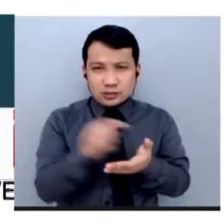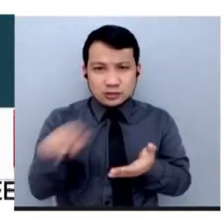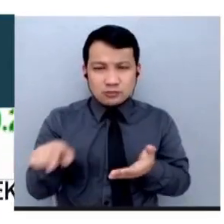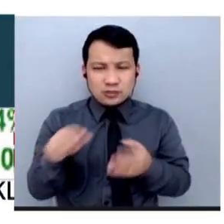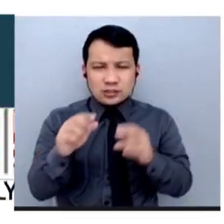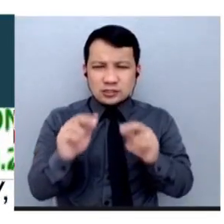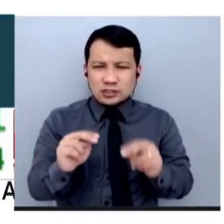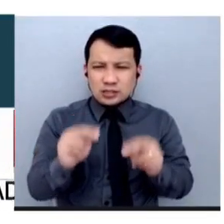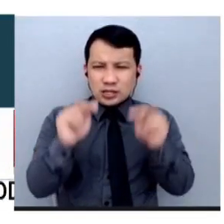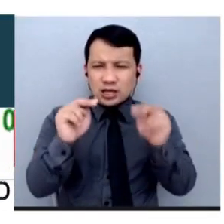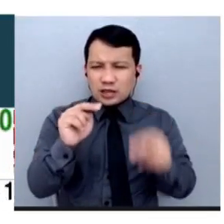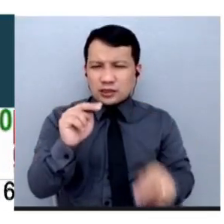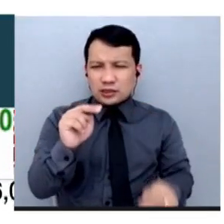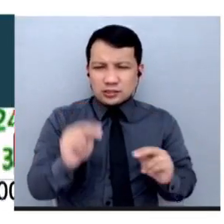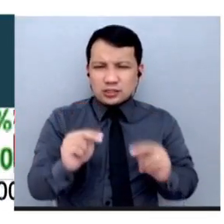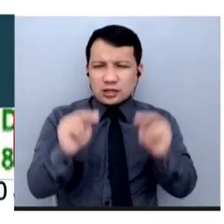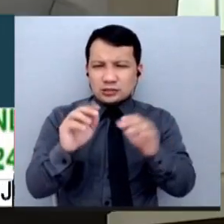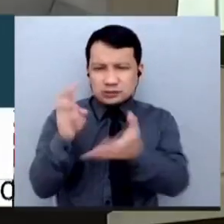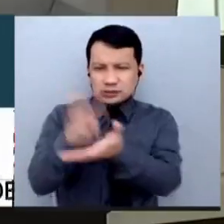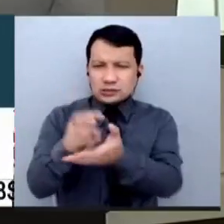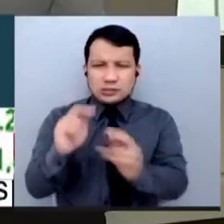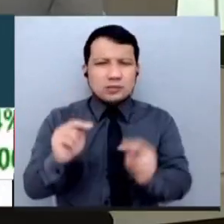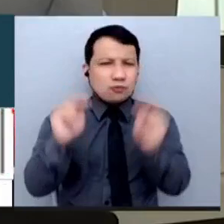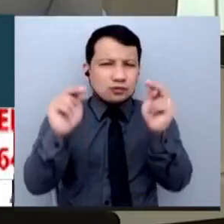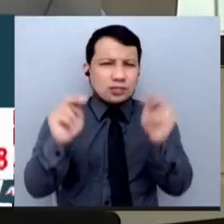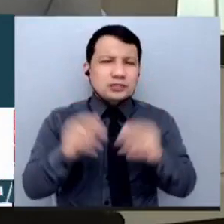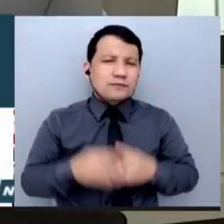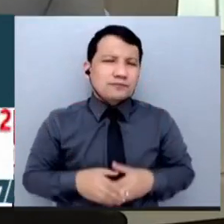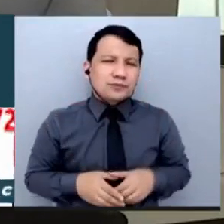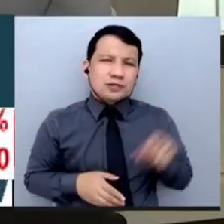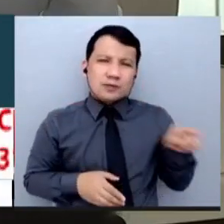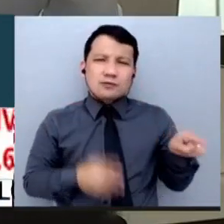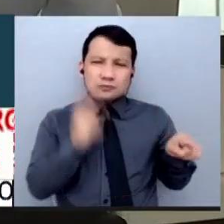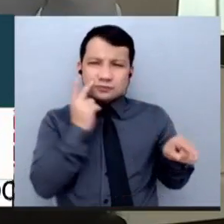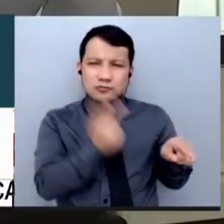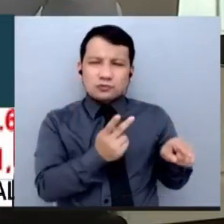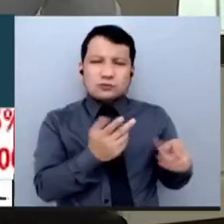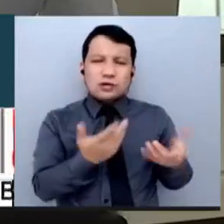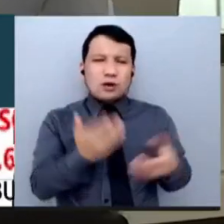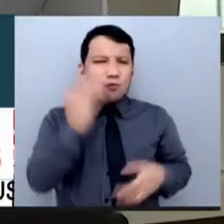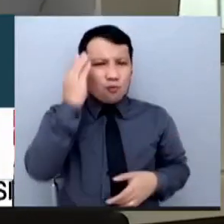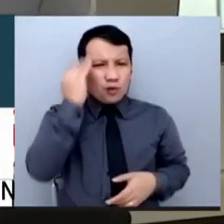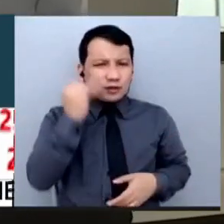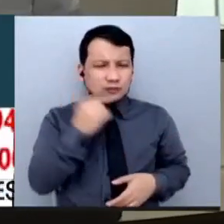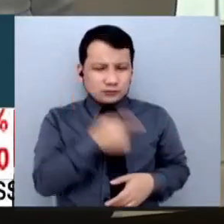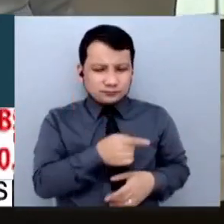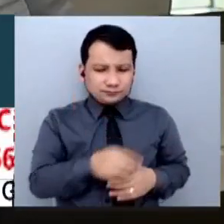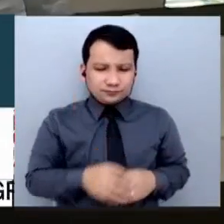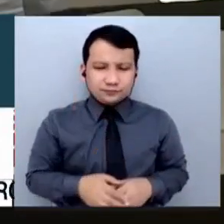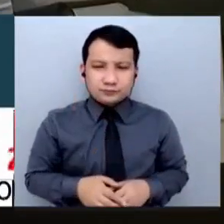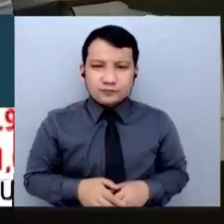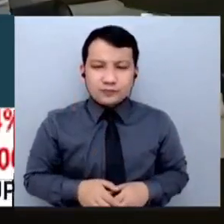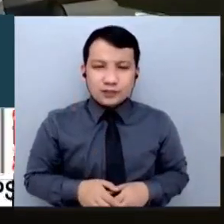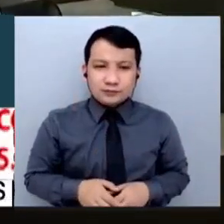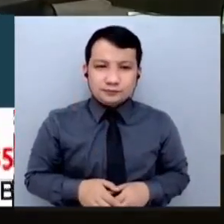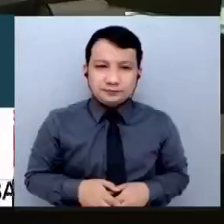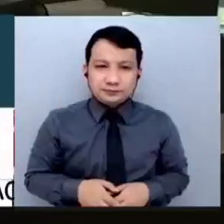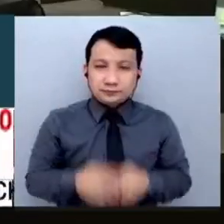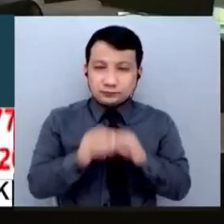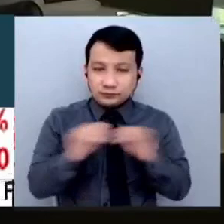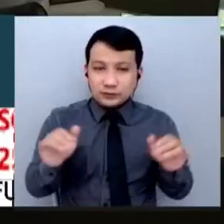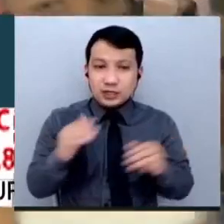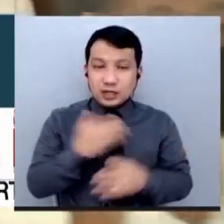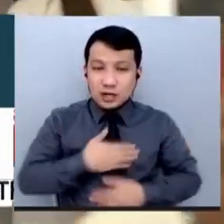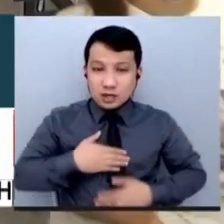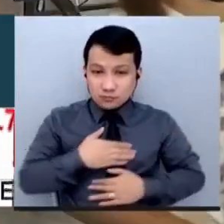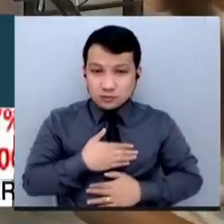Navotas? Yun nga eh, that is the main reason talaga kung bakit matutuwa kami kung